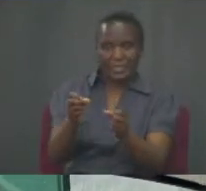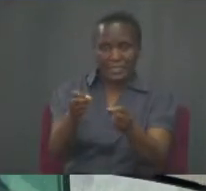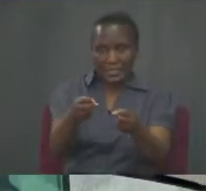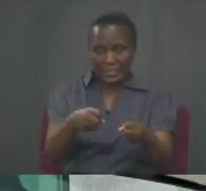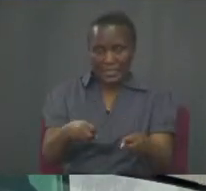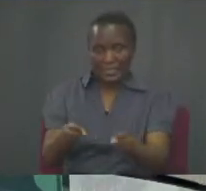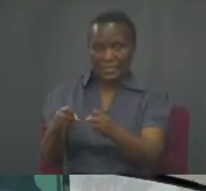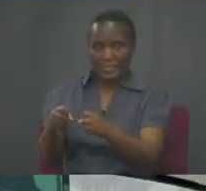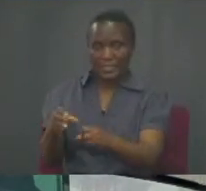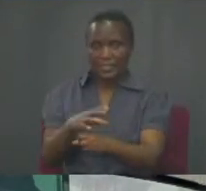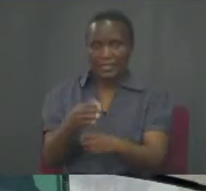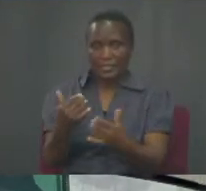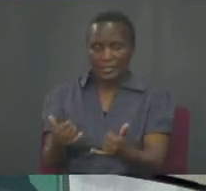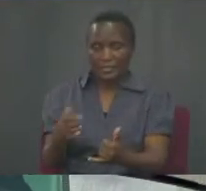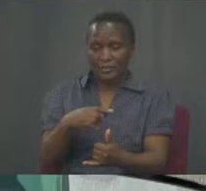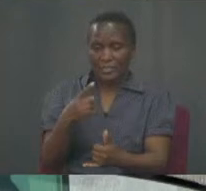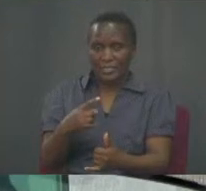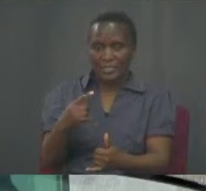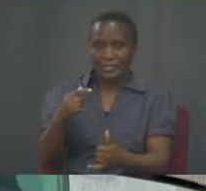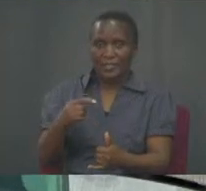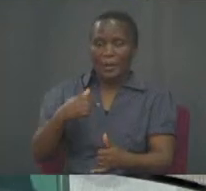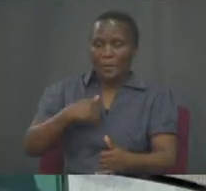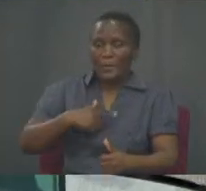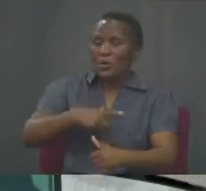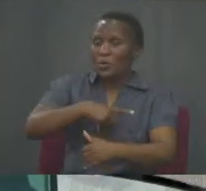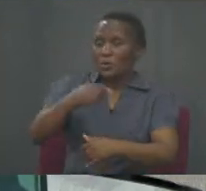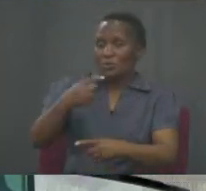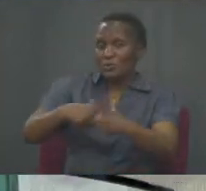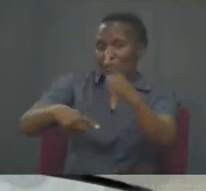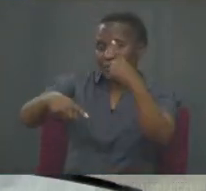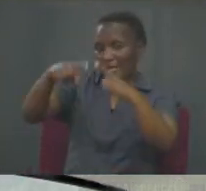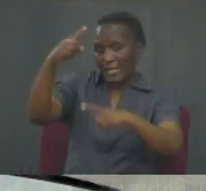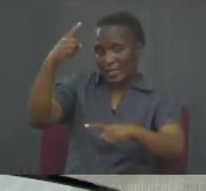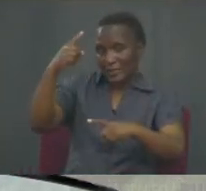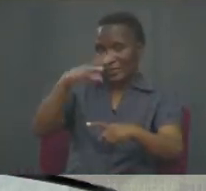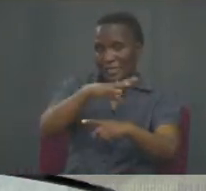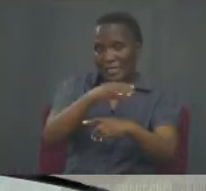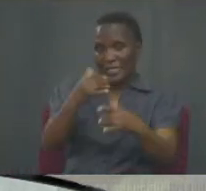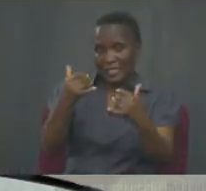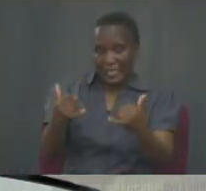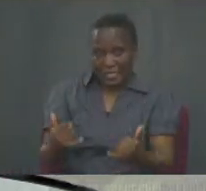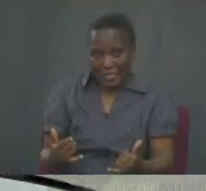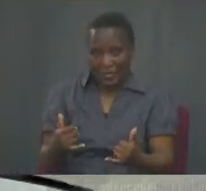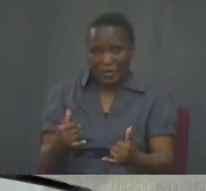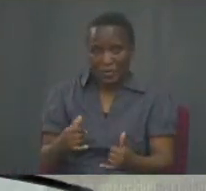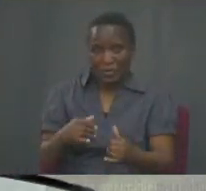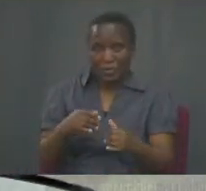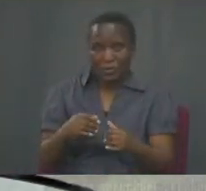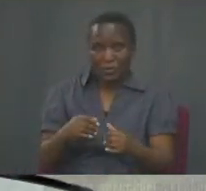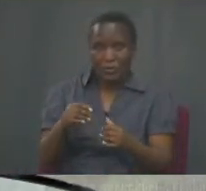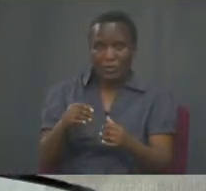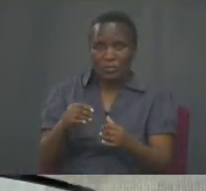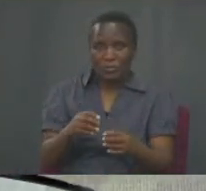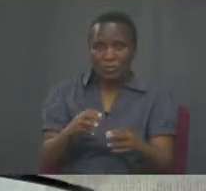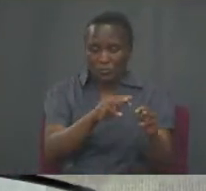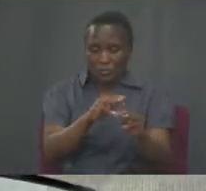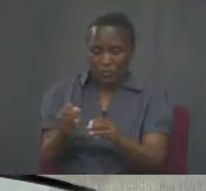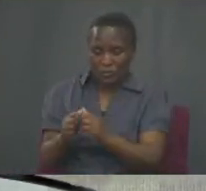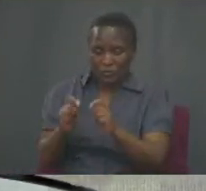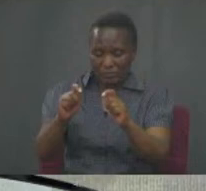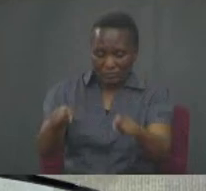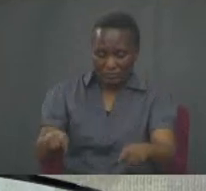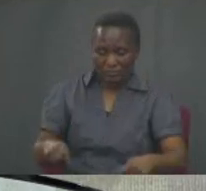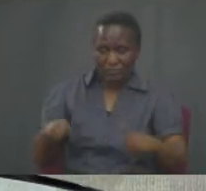to overcome. And so he gets on his chariot. He charges towards the children of Israel. But little does he